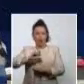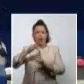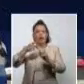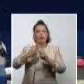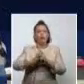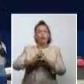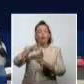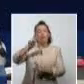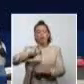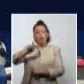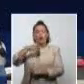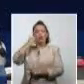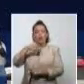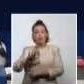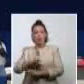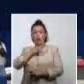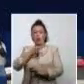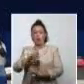processed